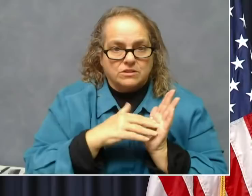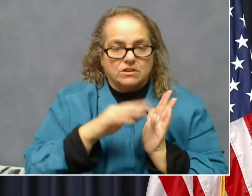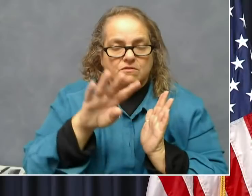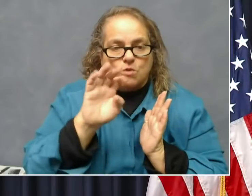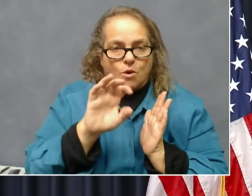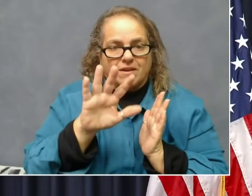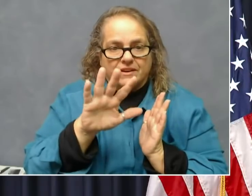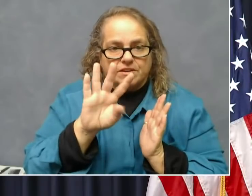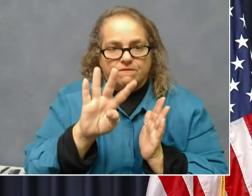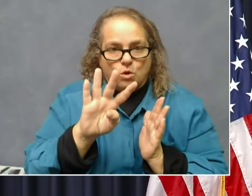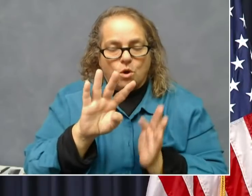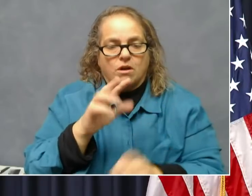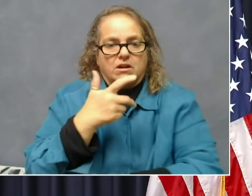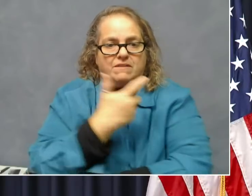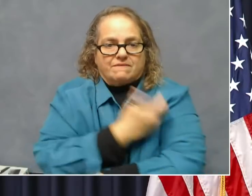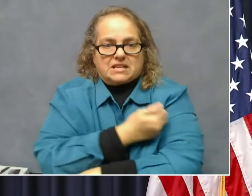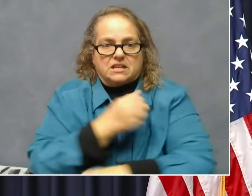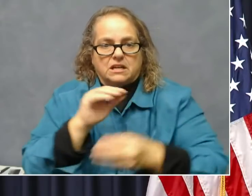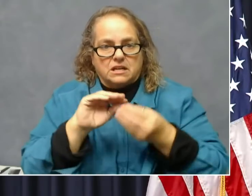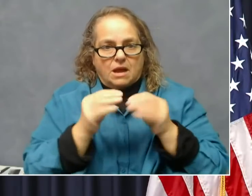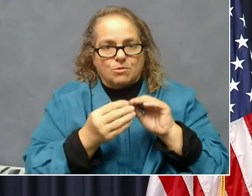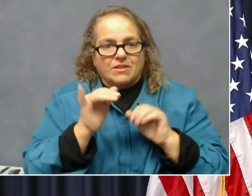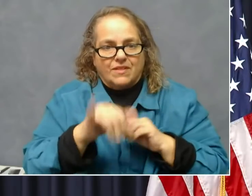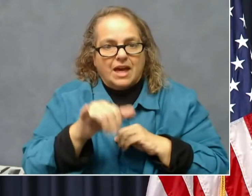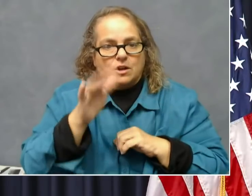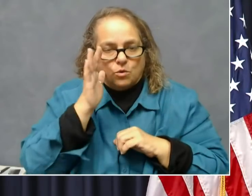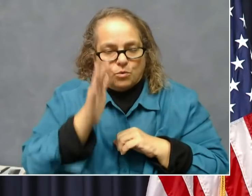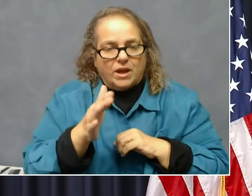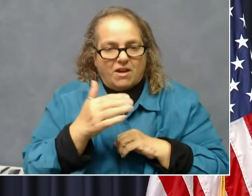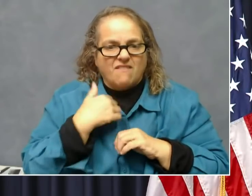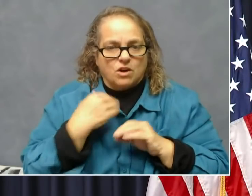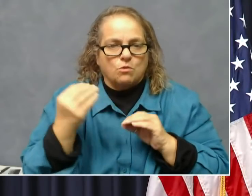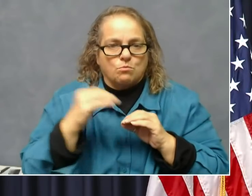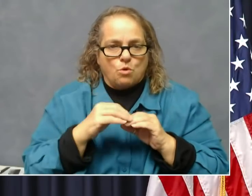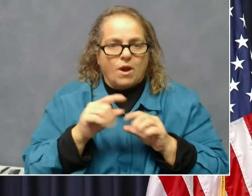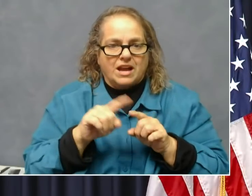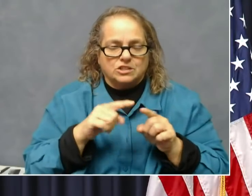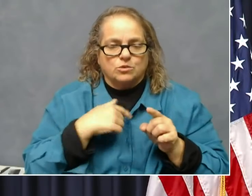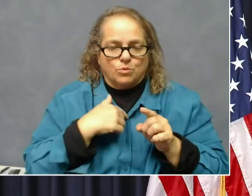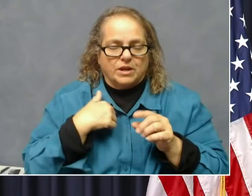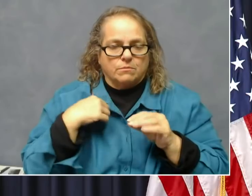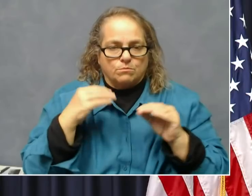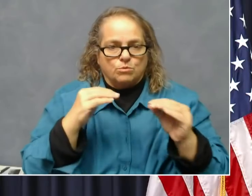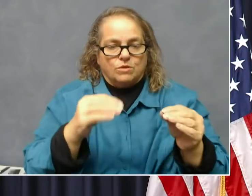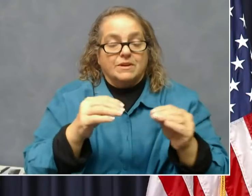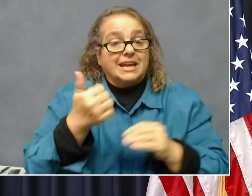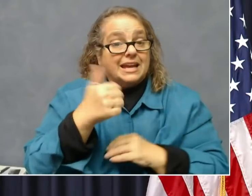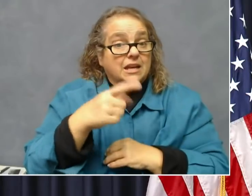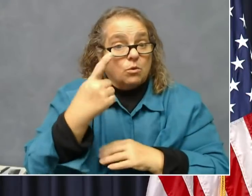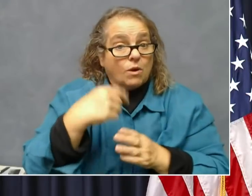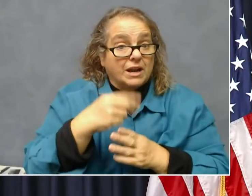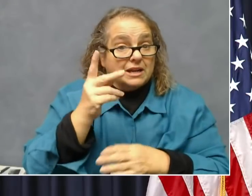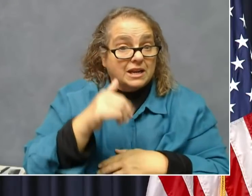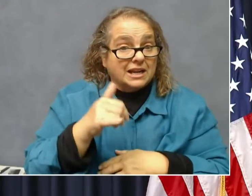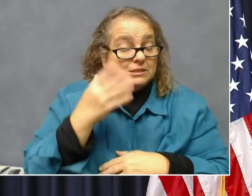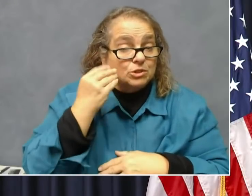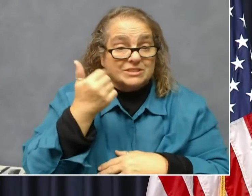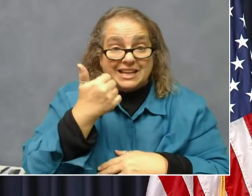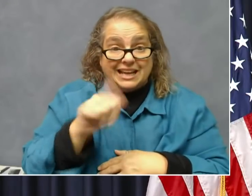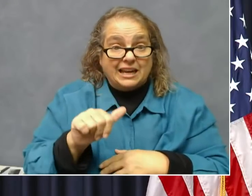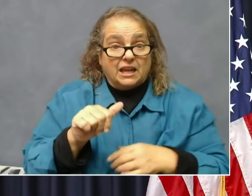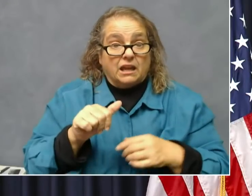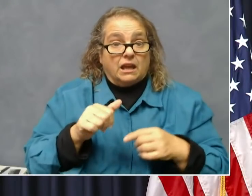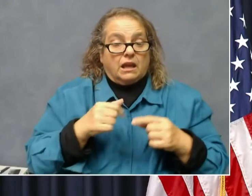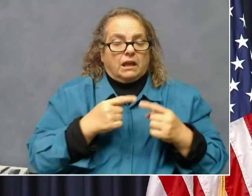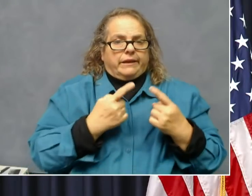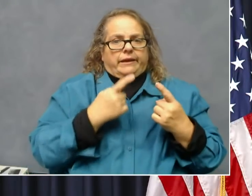1,454. That's going to pick up significantly as we move. Has anyone in Kentucky experienced any adverse side effects so far